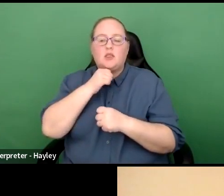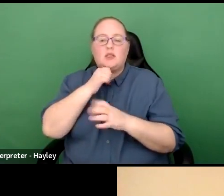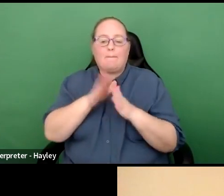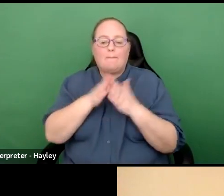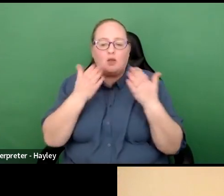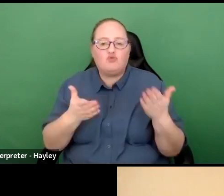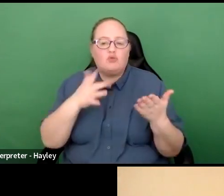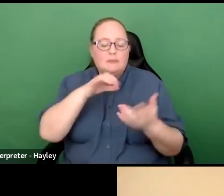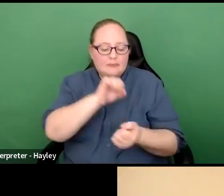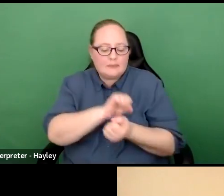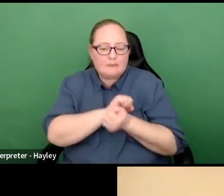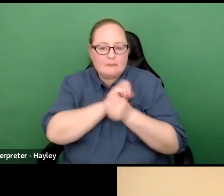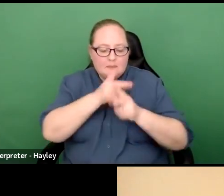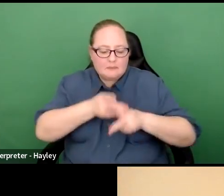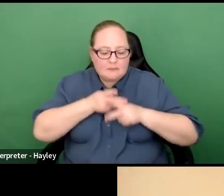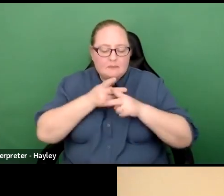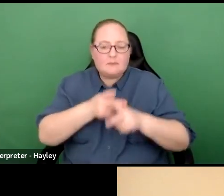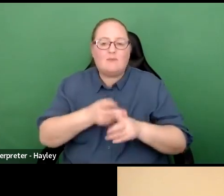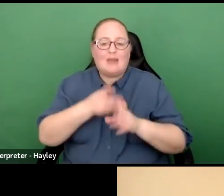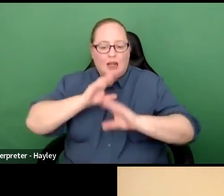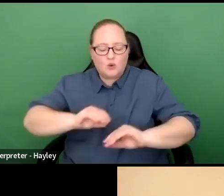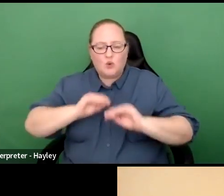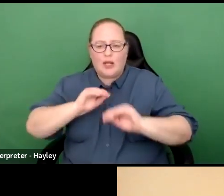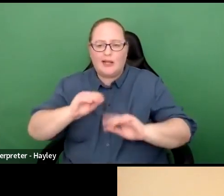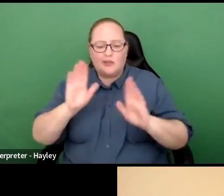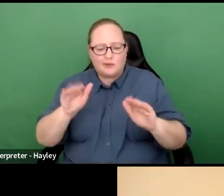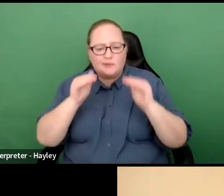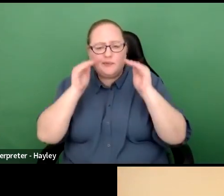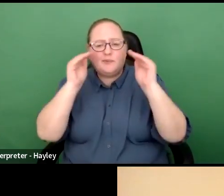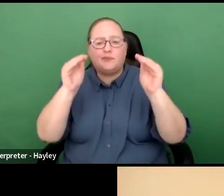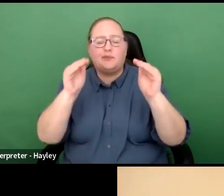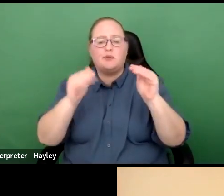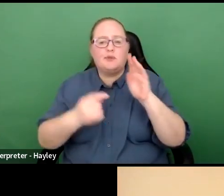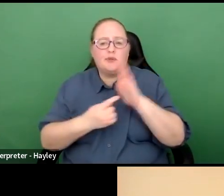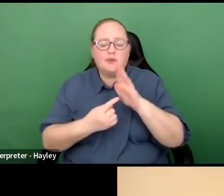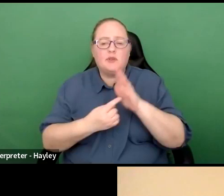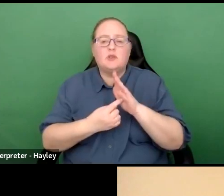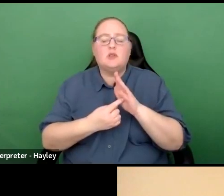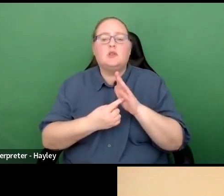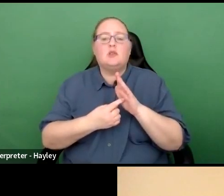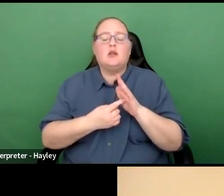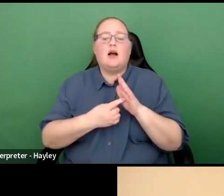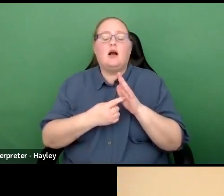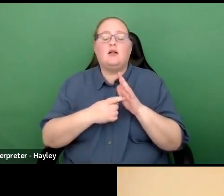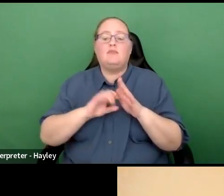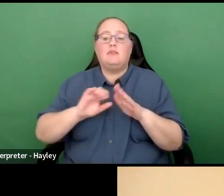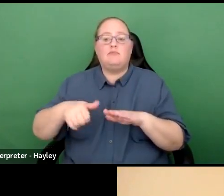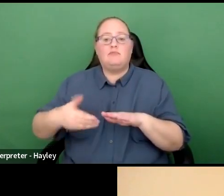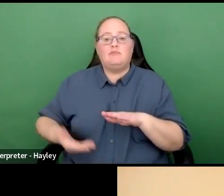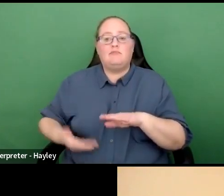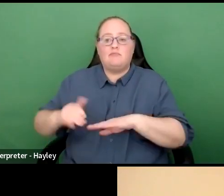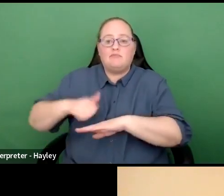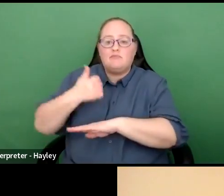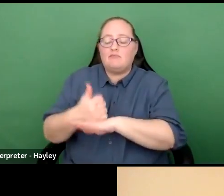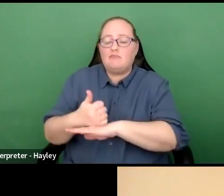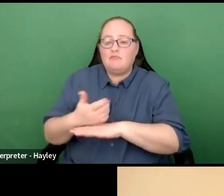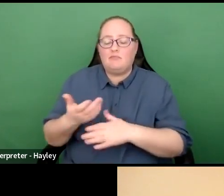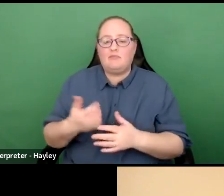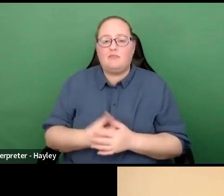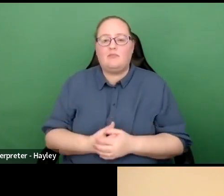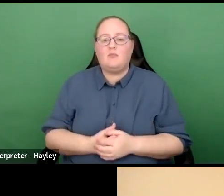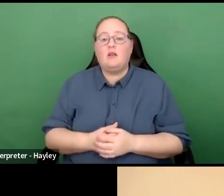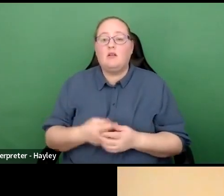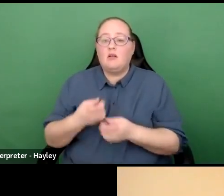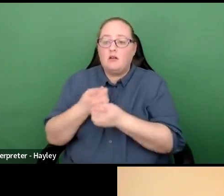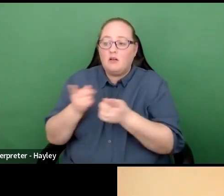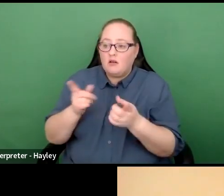strong emphasis on education, and they were very entrepreneurial. Max Weber even wrote about them as a sort of, are they like the, you know, do they